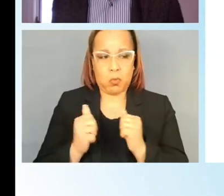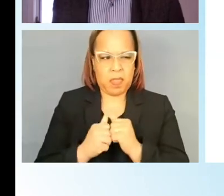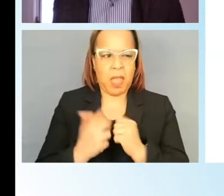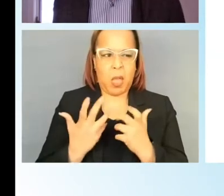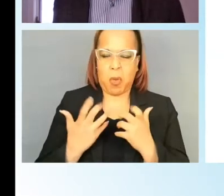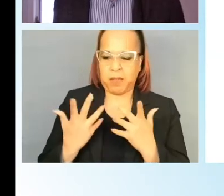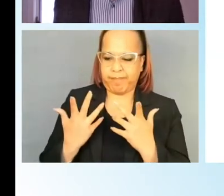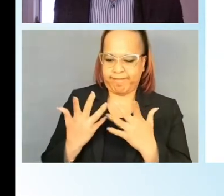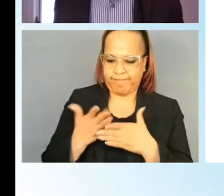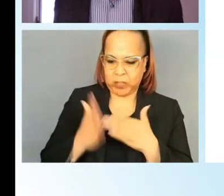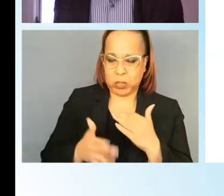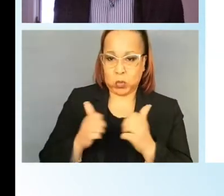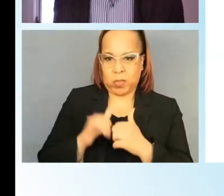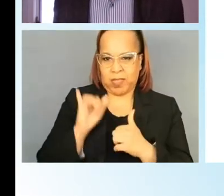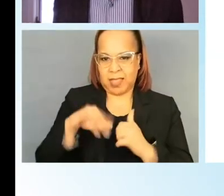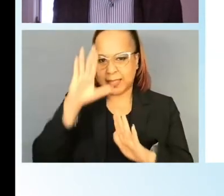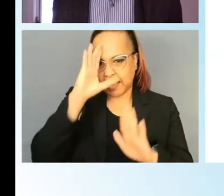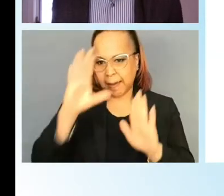I want to finish with this image.